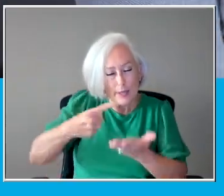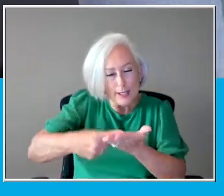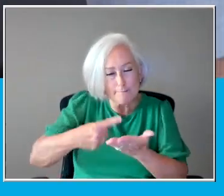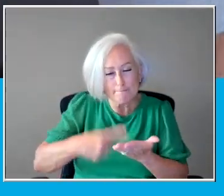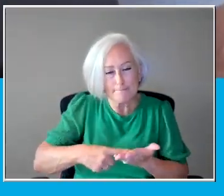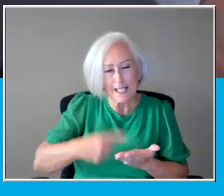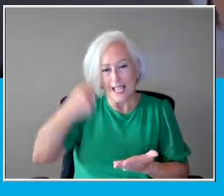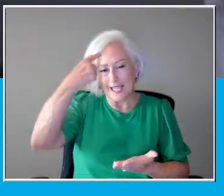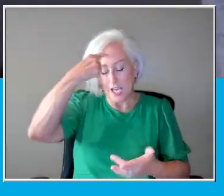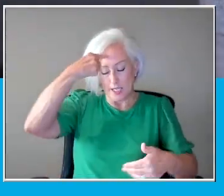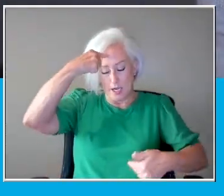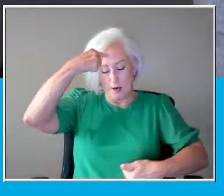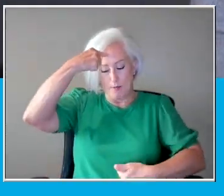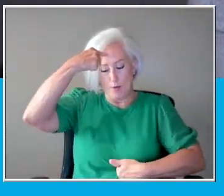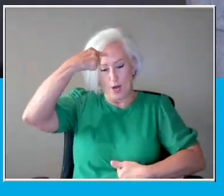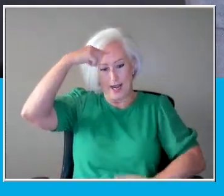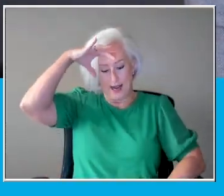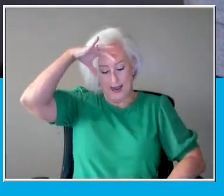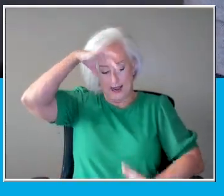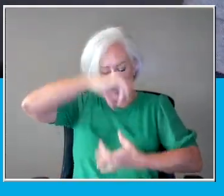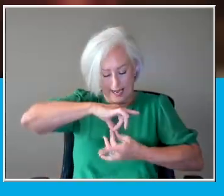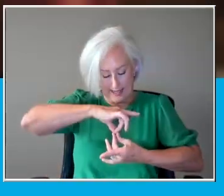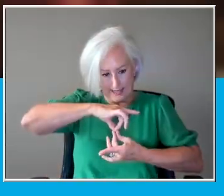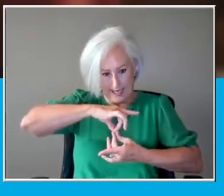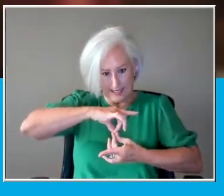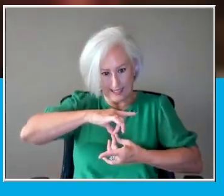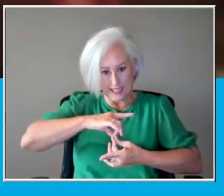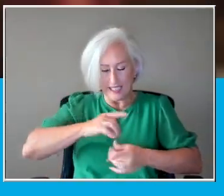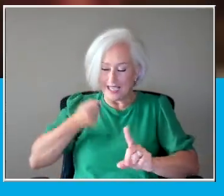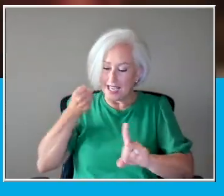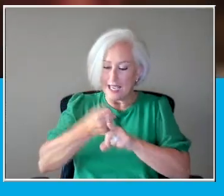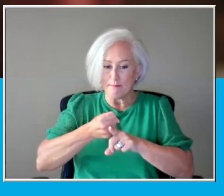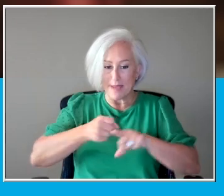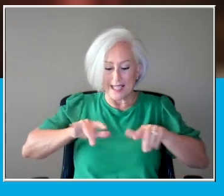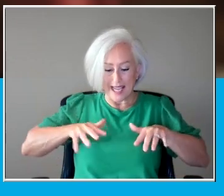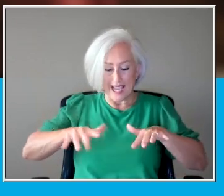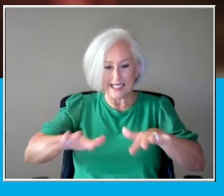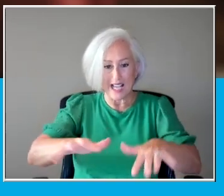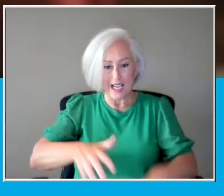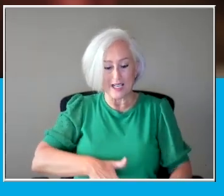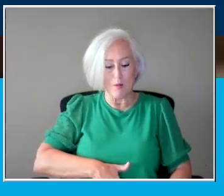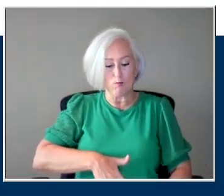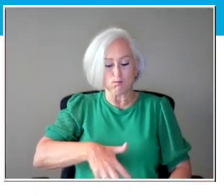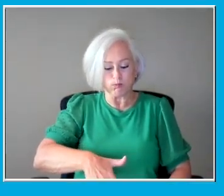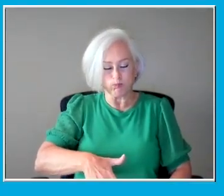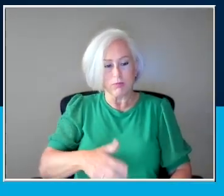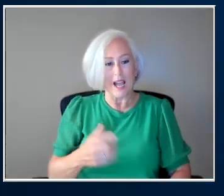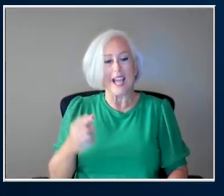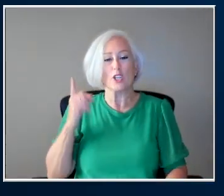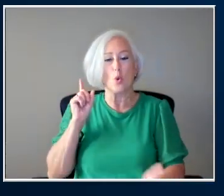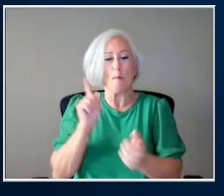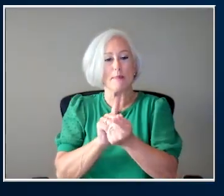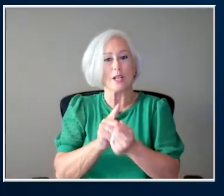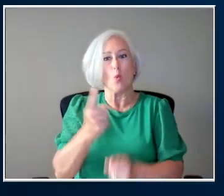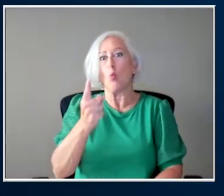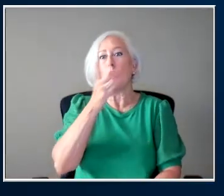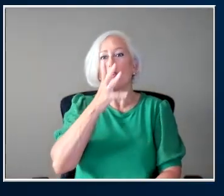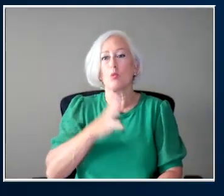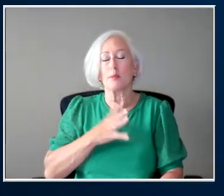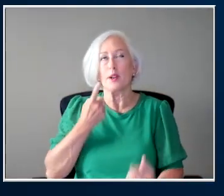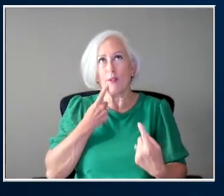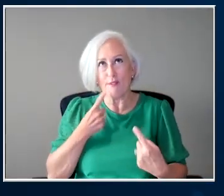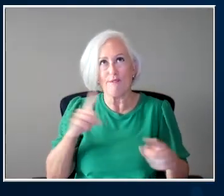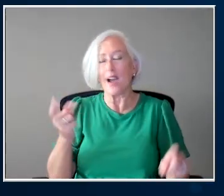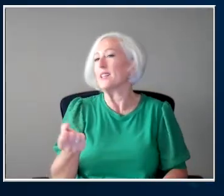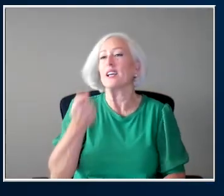axis, impacting everything from anxiety to bloating. And you'll meet one woman who finally understands how her own mental health was making